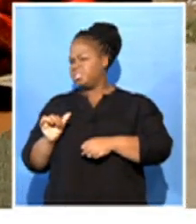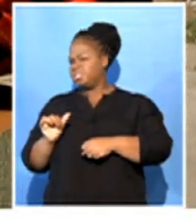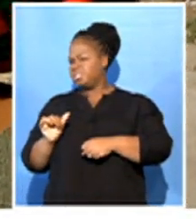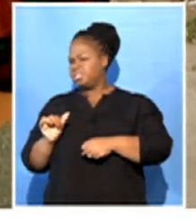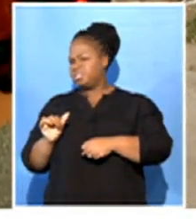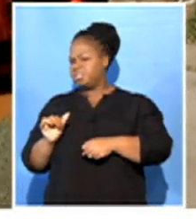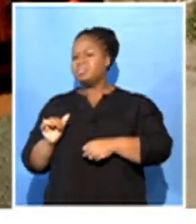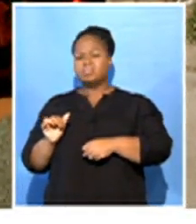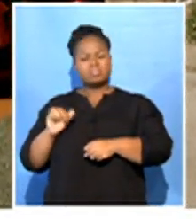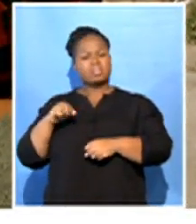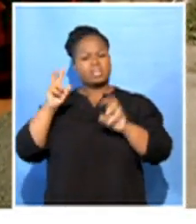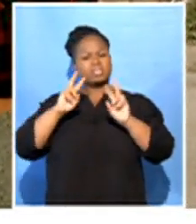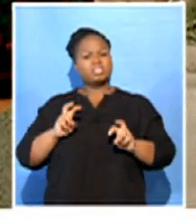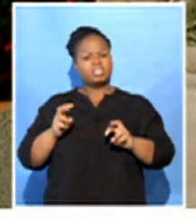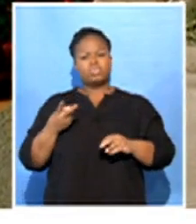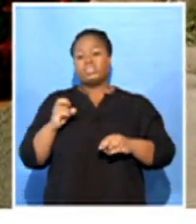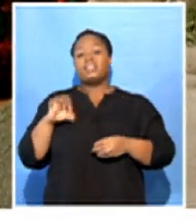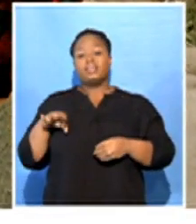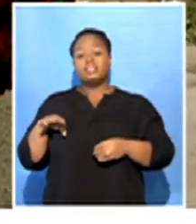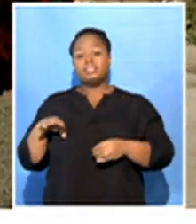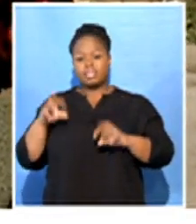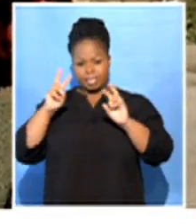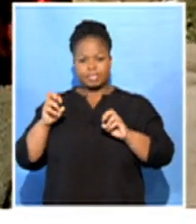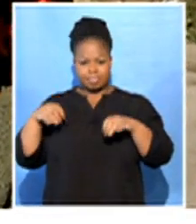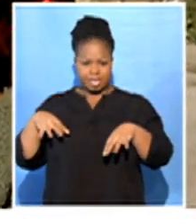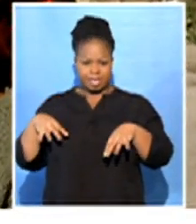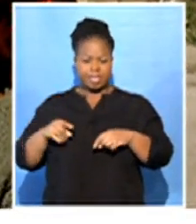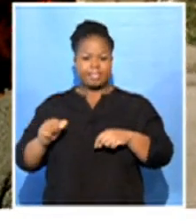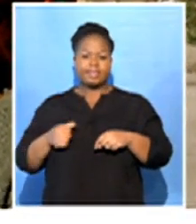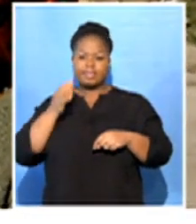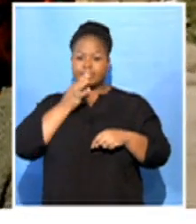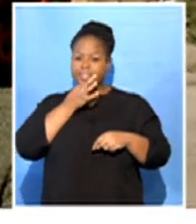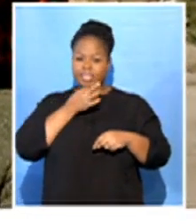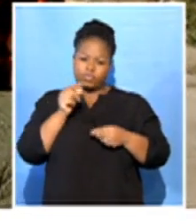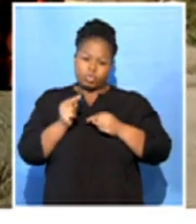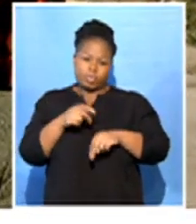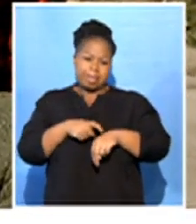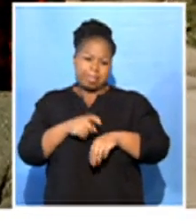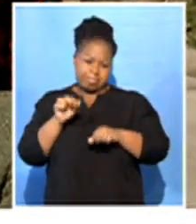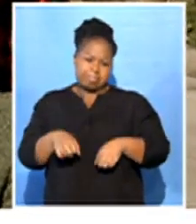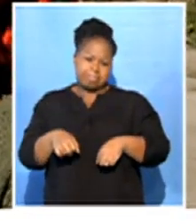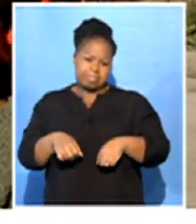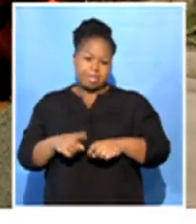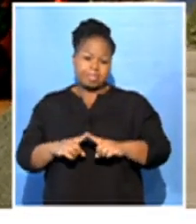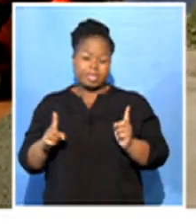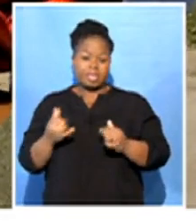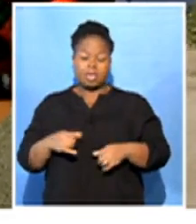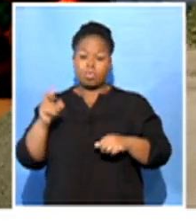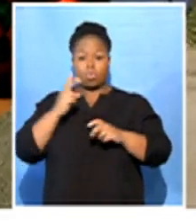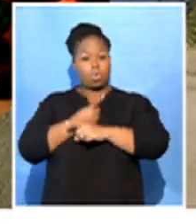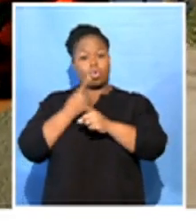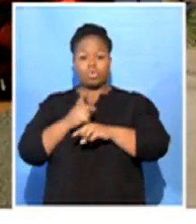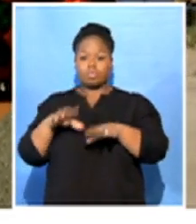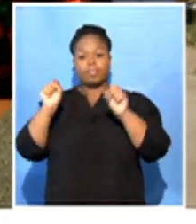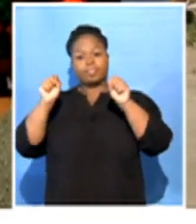phela. Umbane ufakele ngo-2013. Kwathwa ke lo mbane ngowethutyana. Lo umana ucima ke